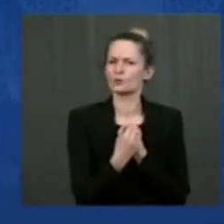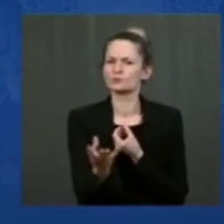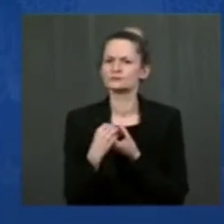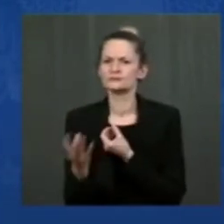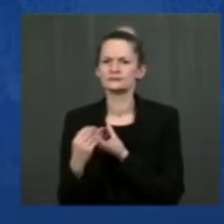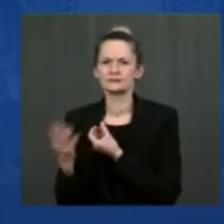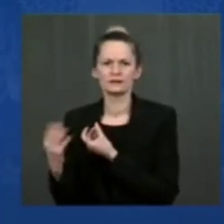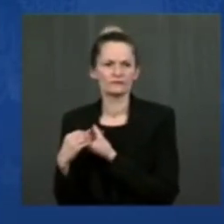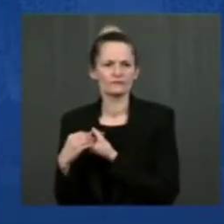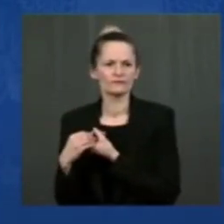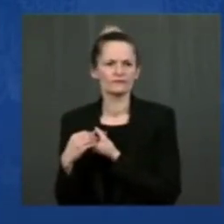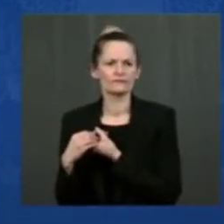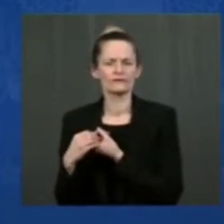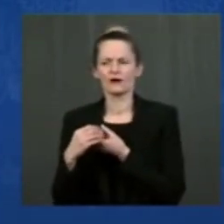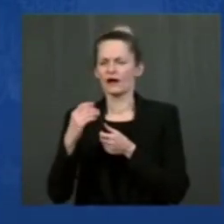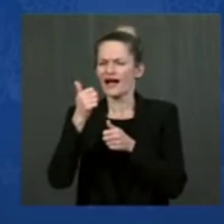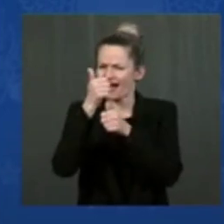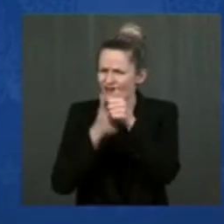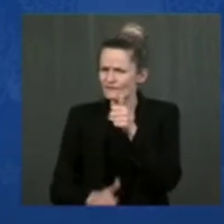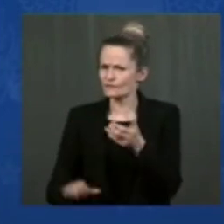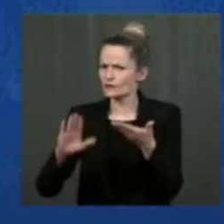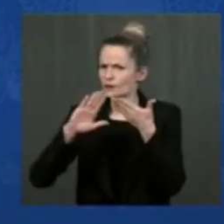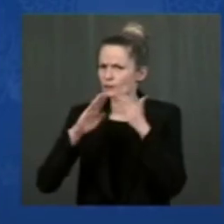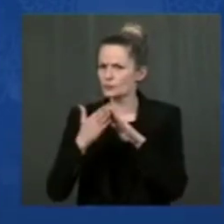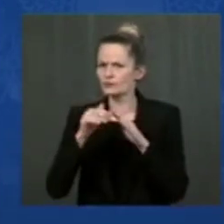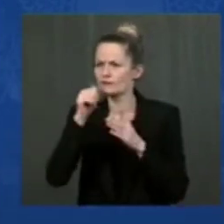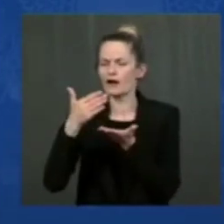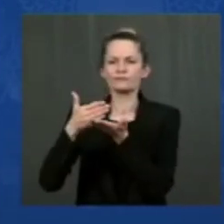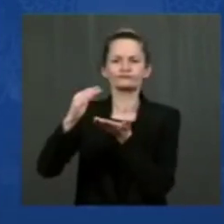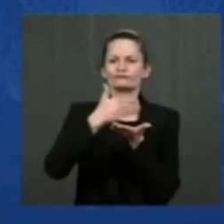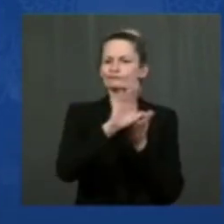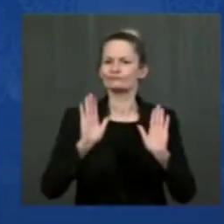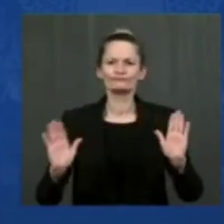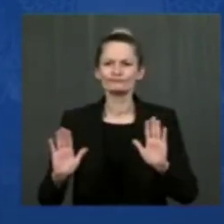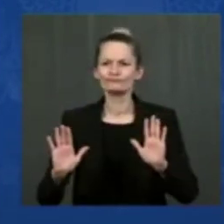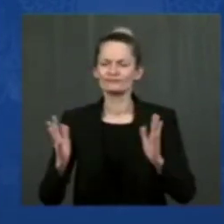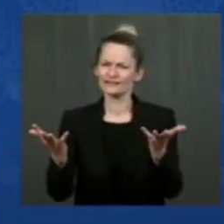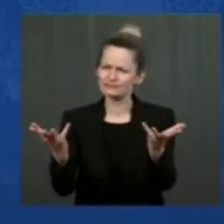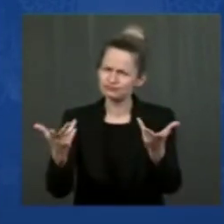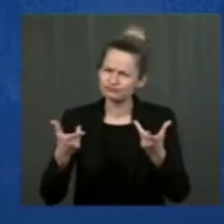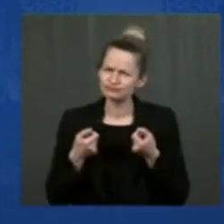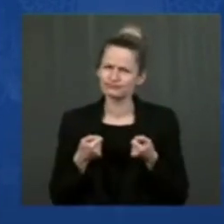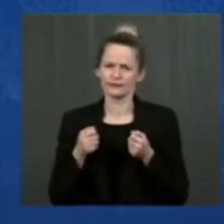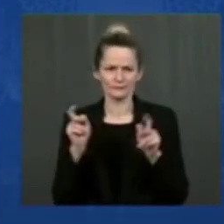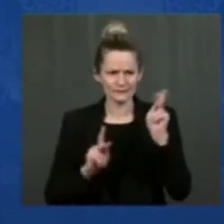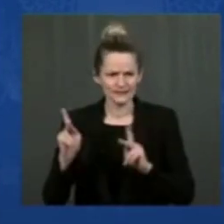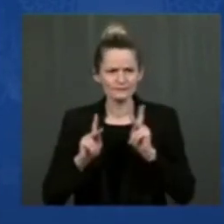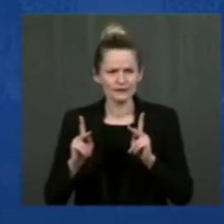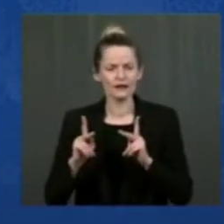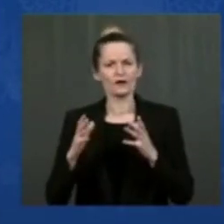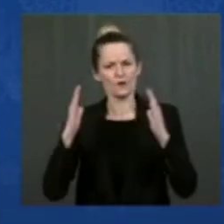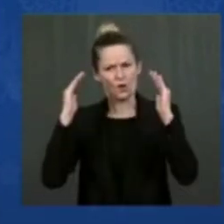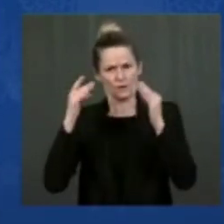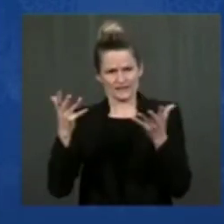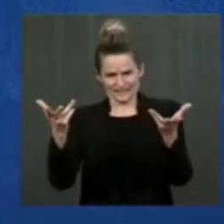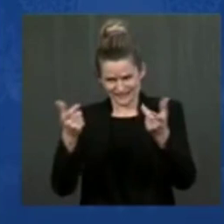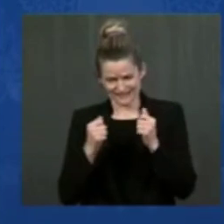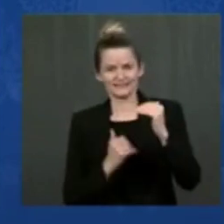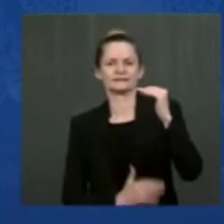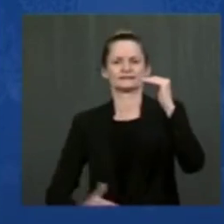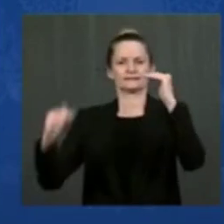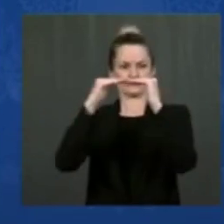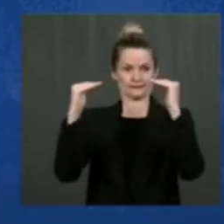every community, with women and people of color moving from the margins to the center.